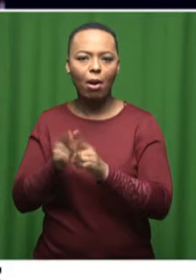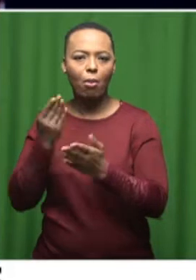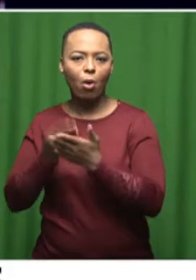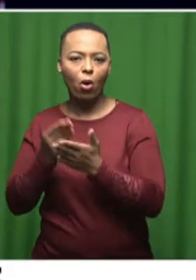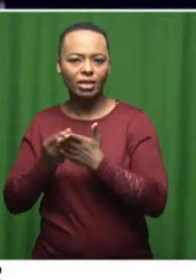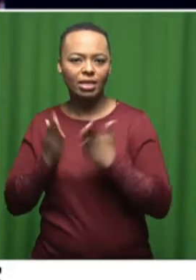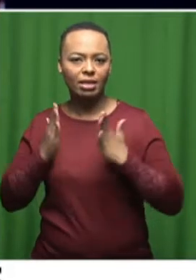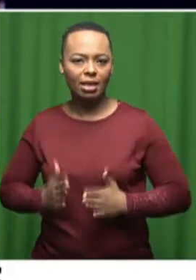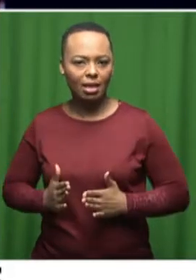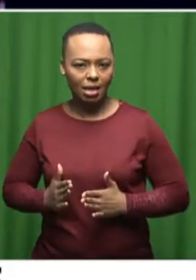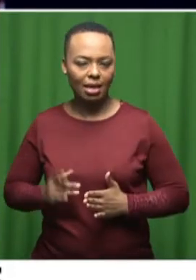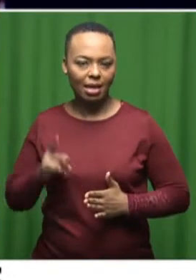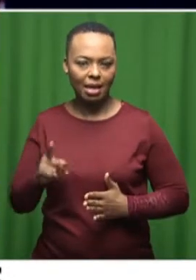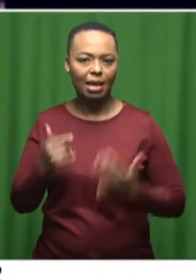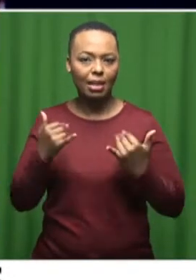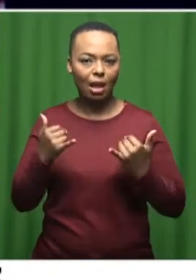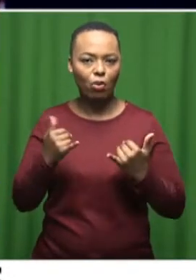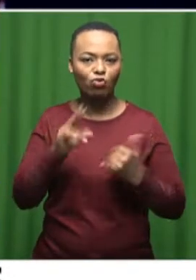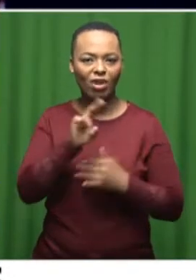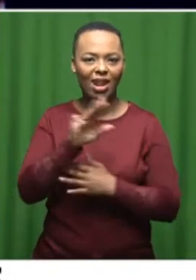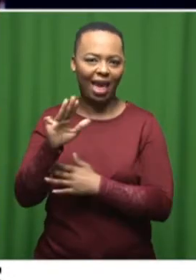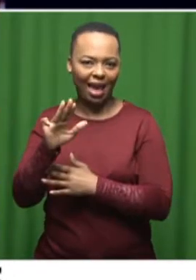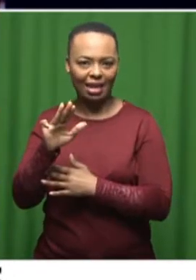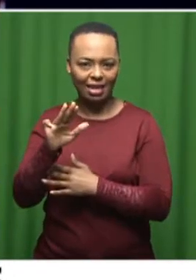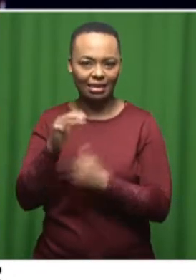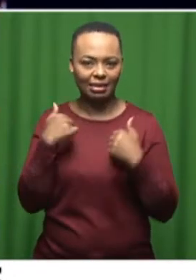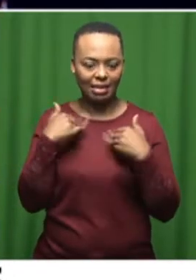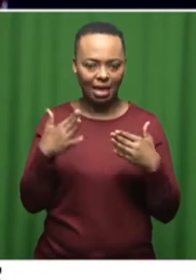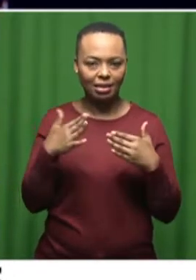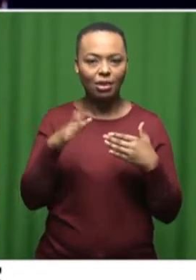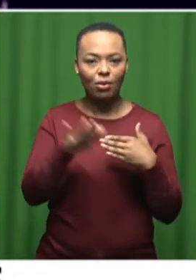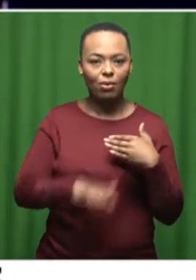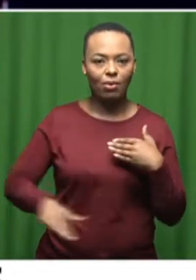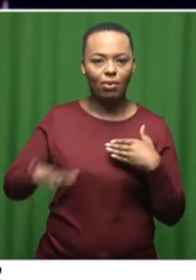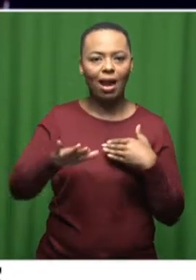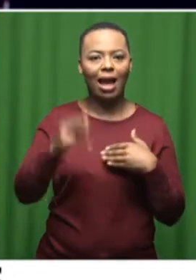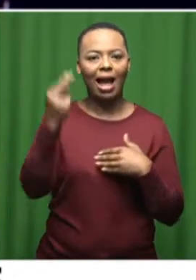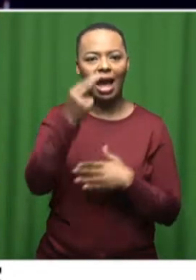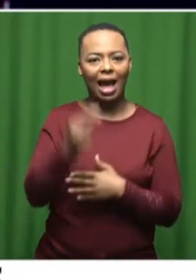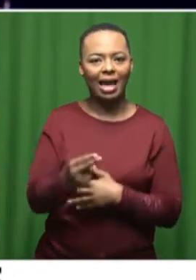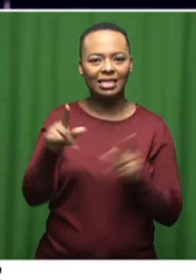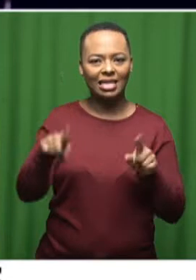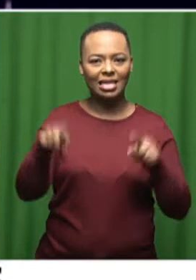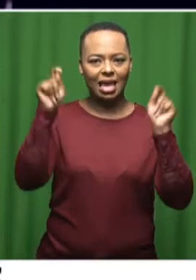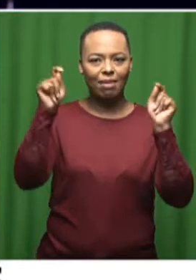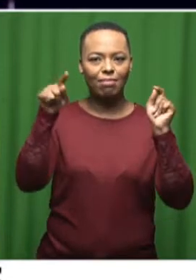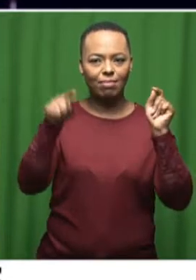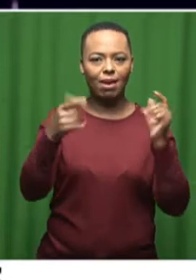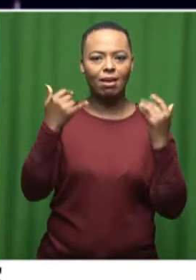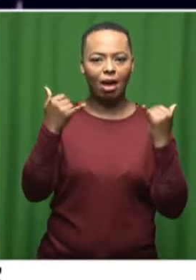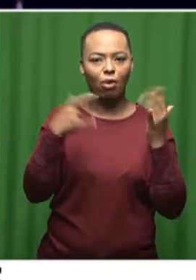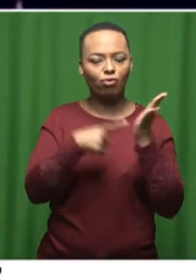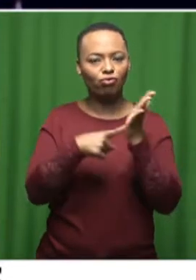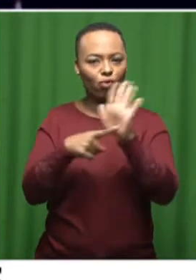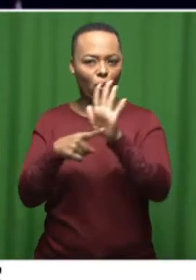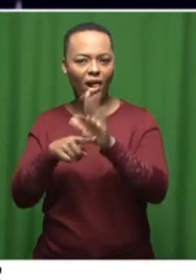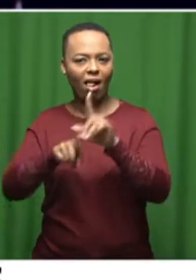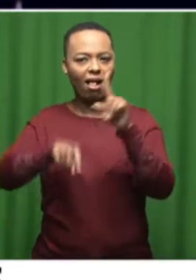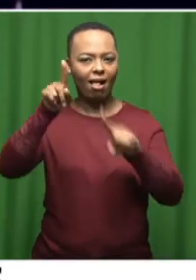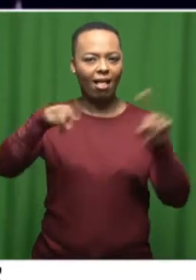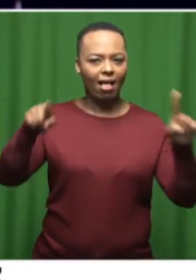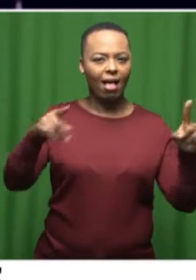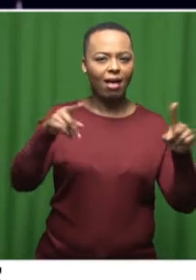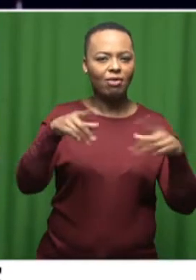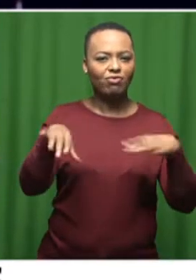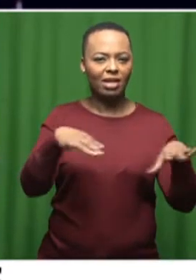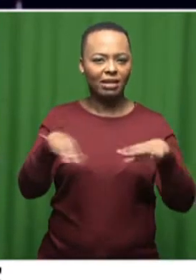Now, it commences on the 29th of November at Artscape and brings to stage an array of breathtaking art